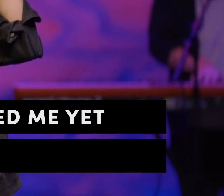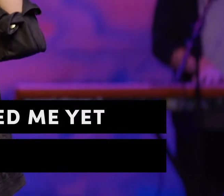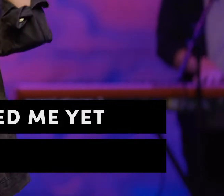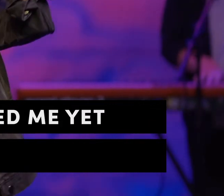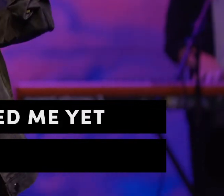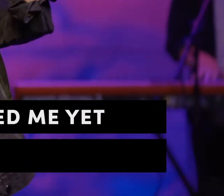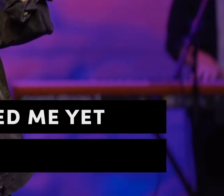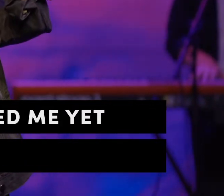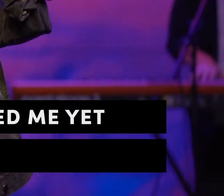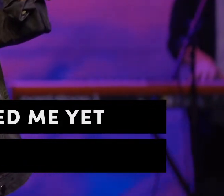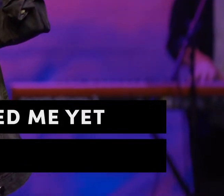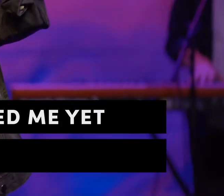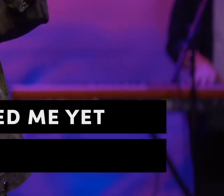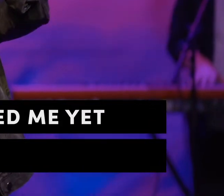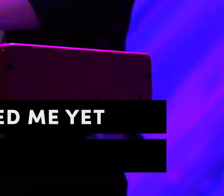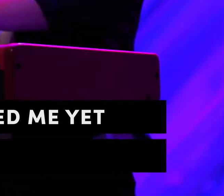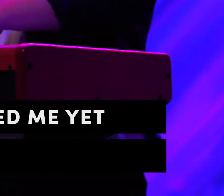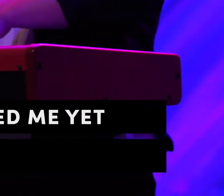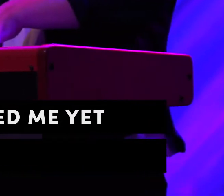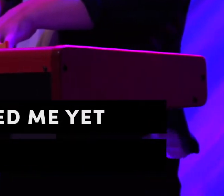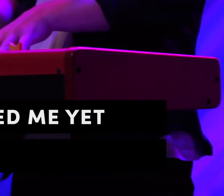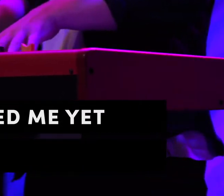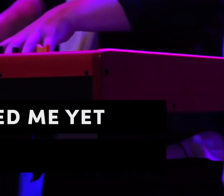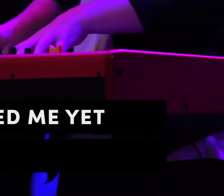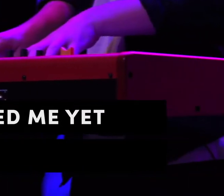But you have never failed me.